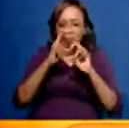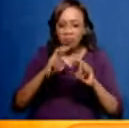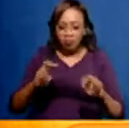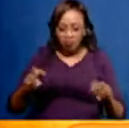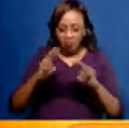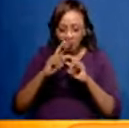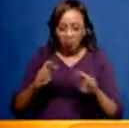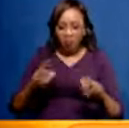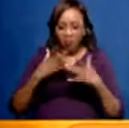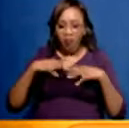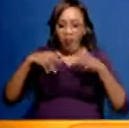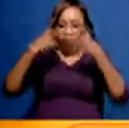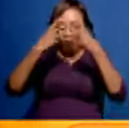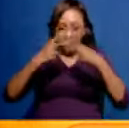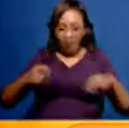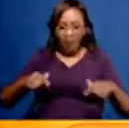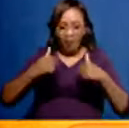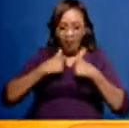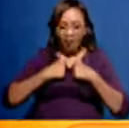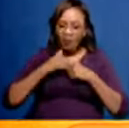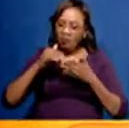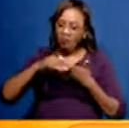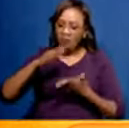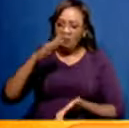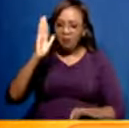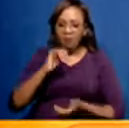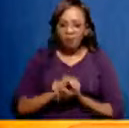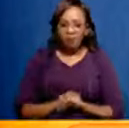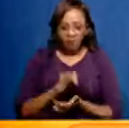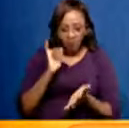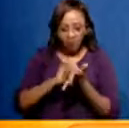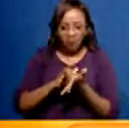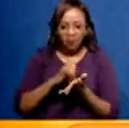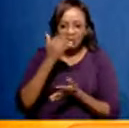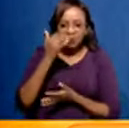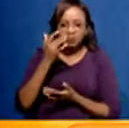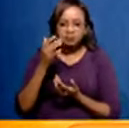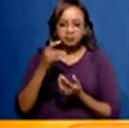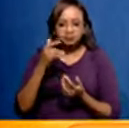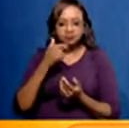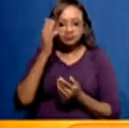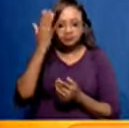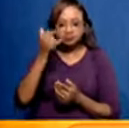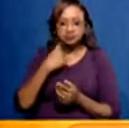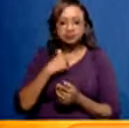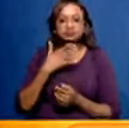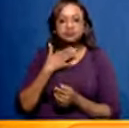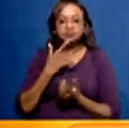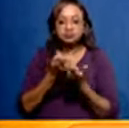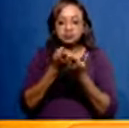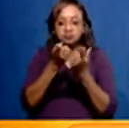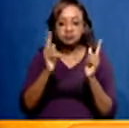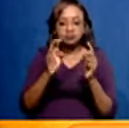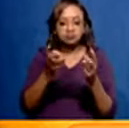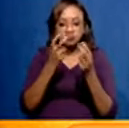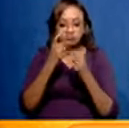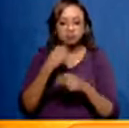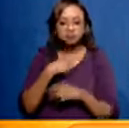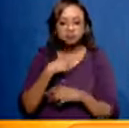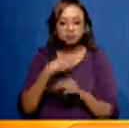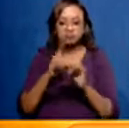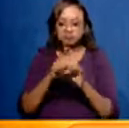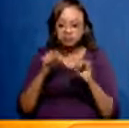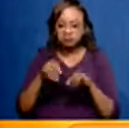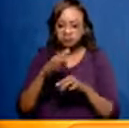more severe. Exactly. So that's, I want to be judged. This morning, this afternoon, I had sort